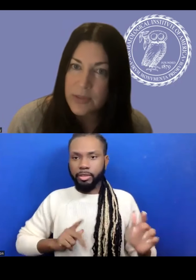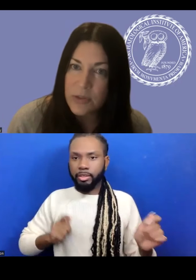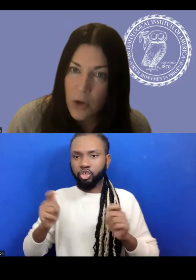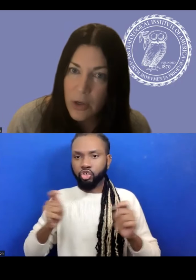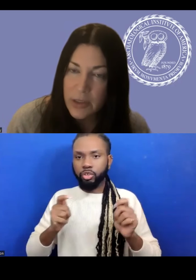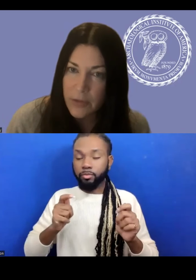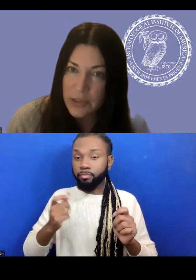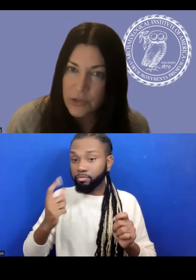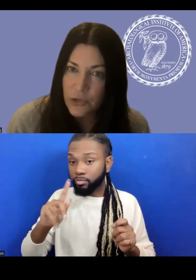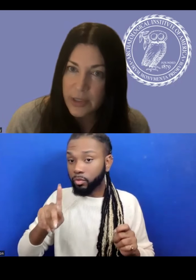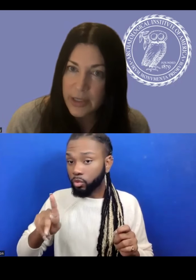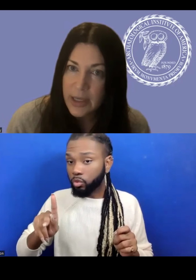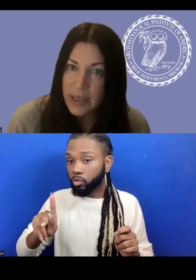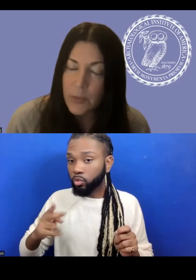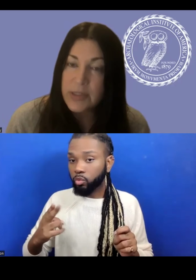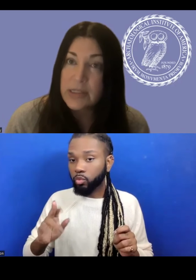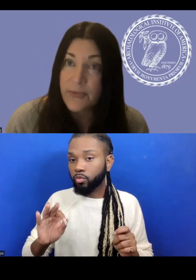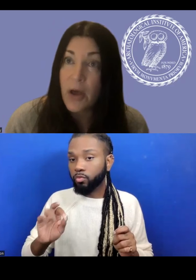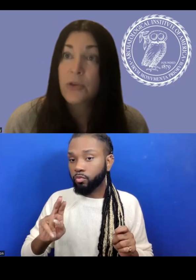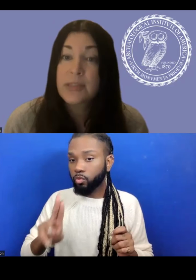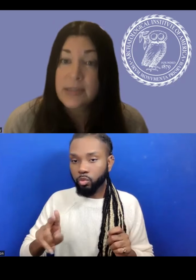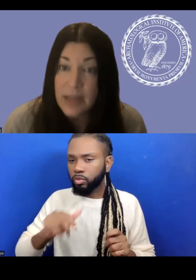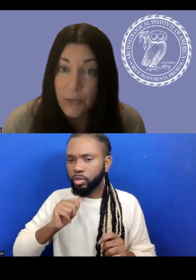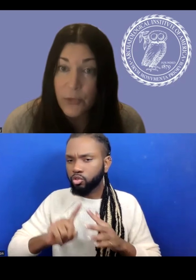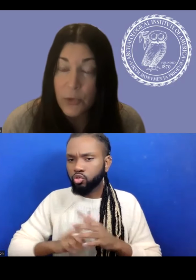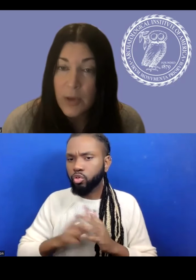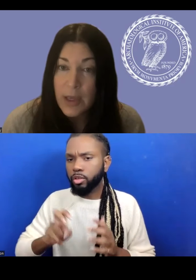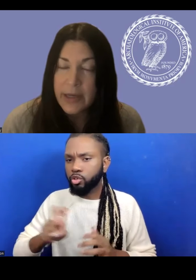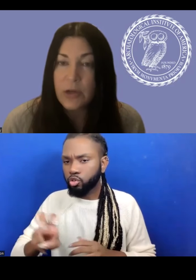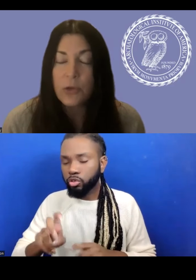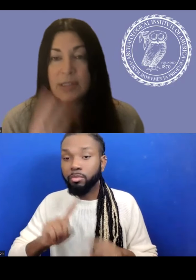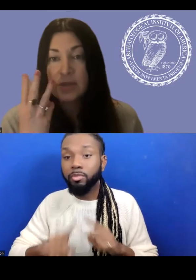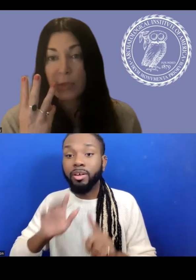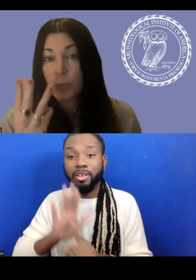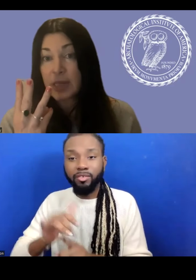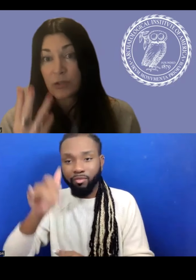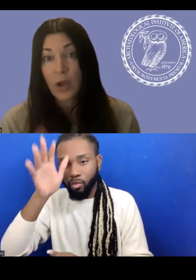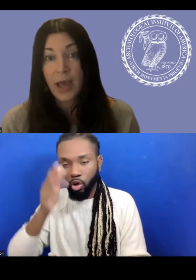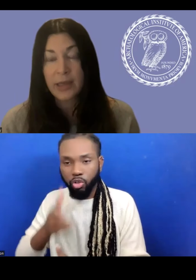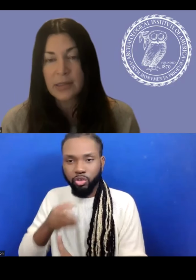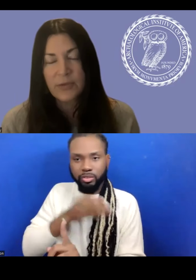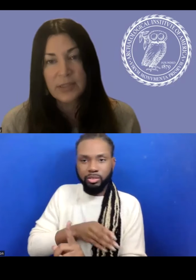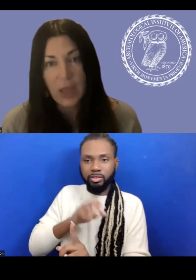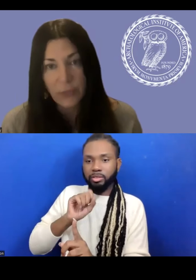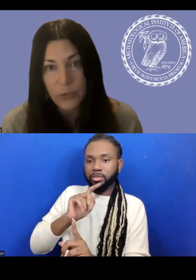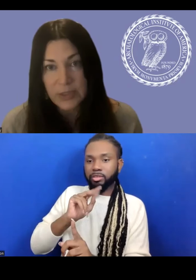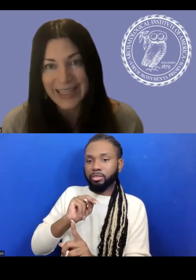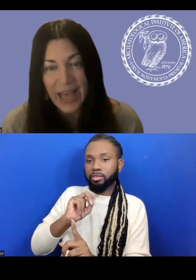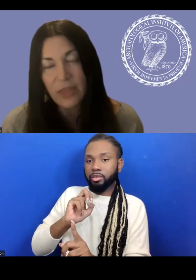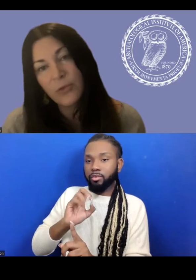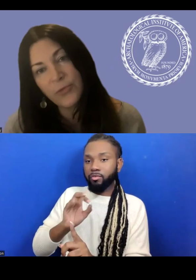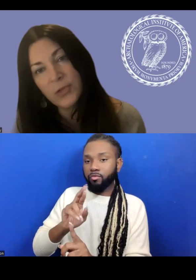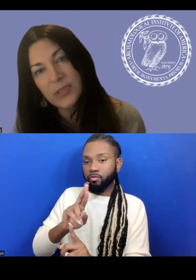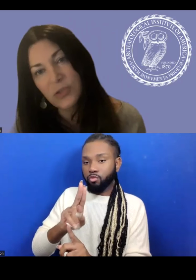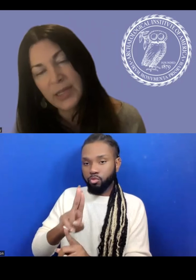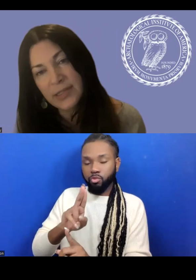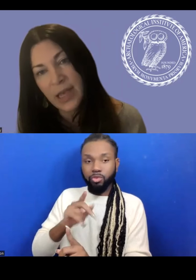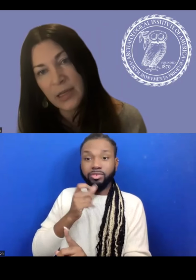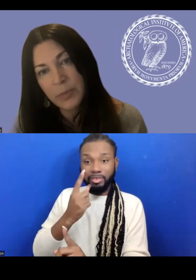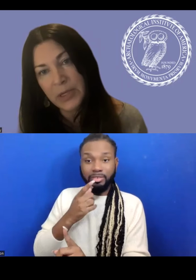one who started on this journey. It was his father, Snefru. And here you see the 3 tries of Snefru to get the